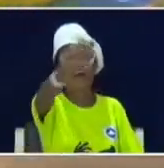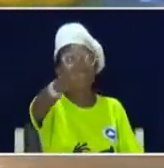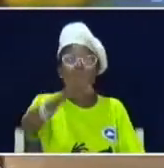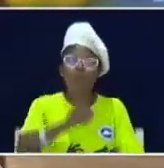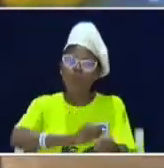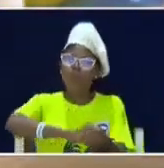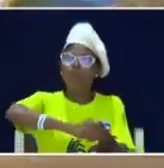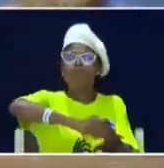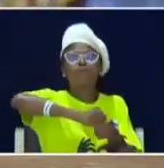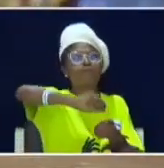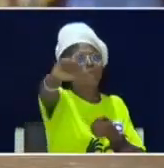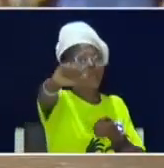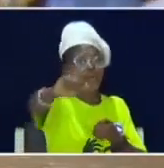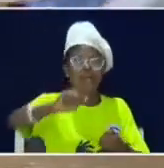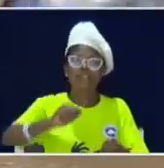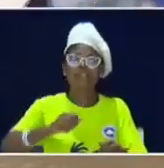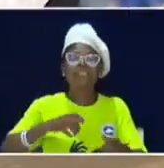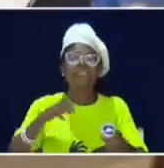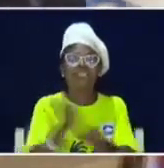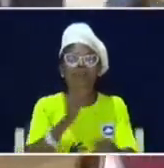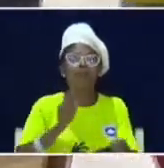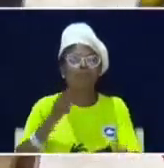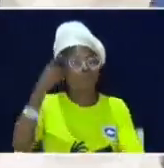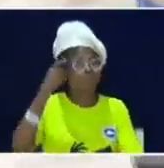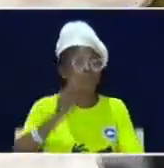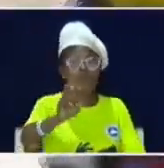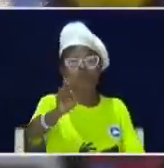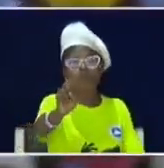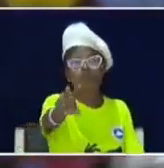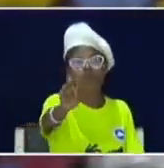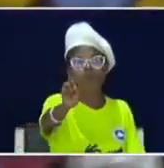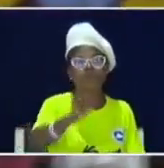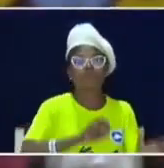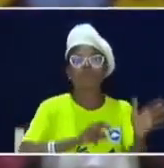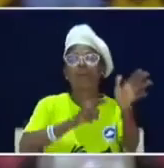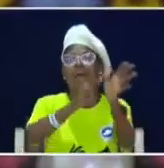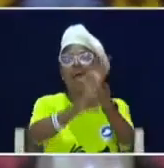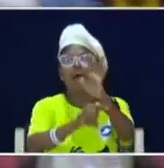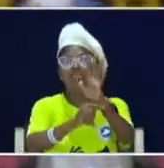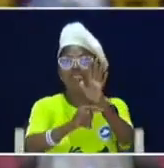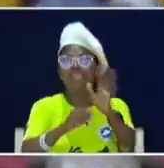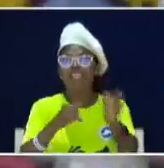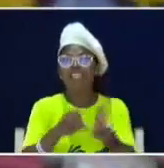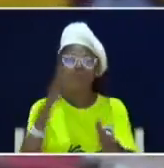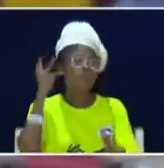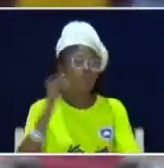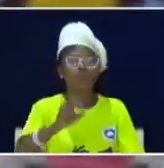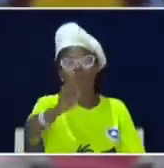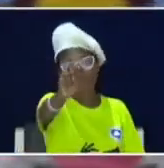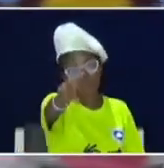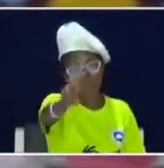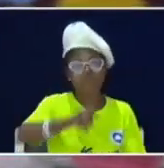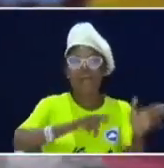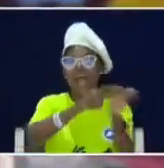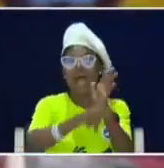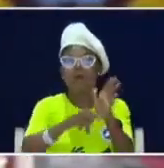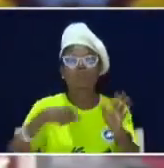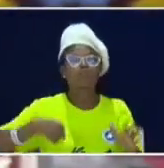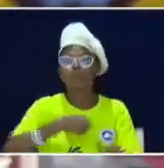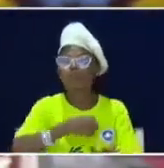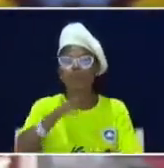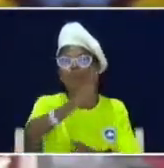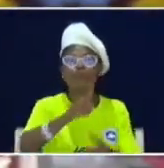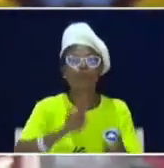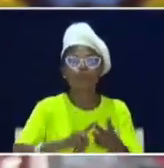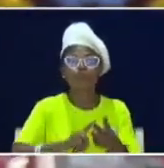roughly 12 hours. Because we came by the road. So it was 12 hours. But I tell you, the man who